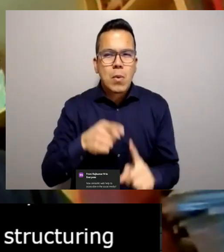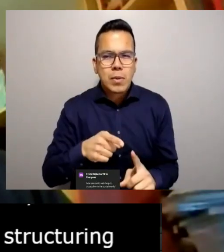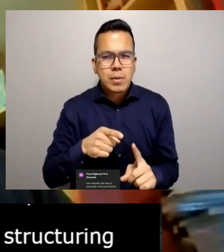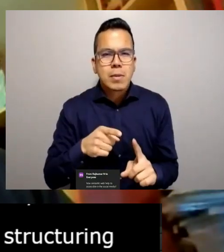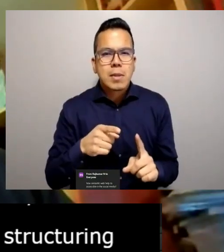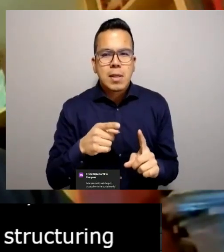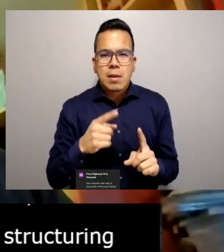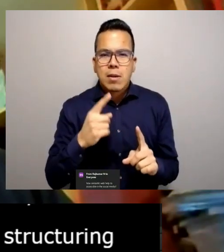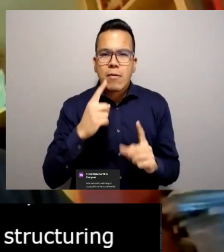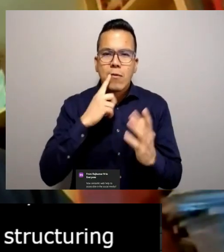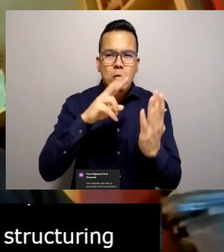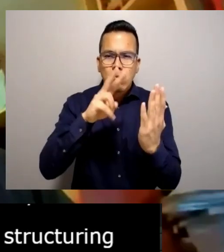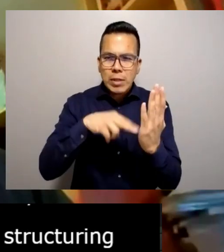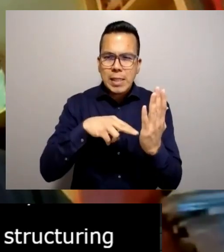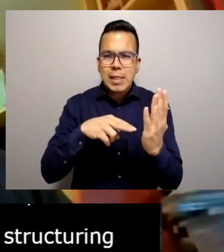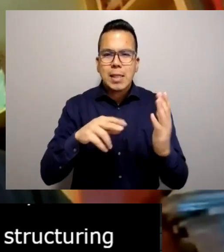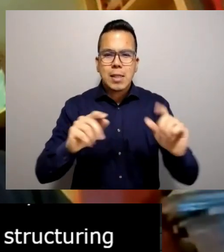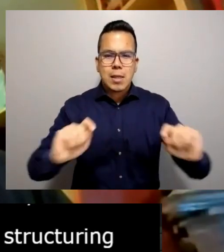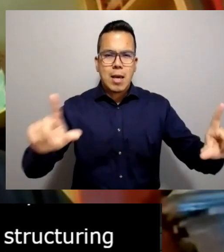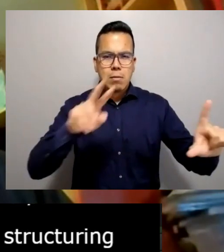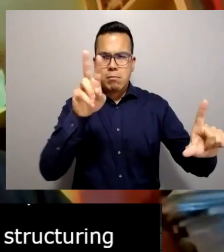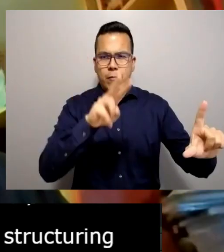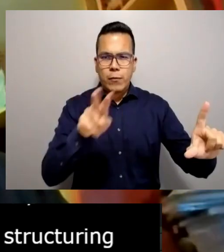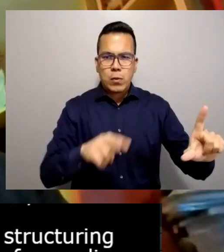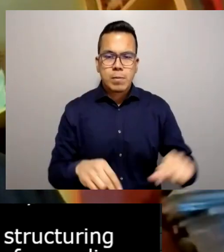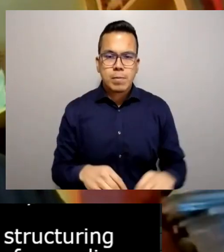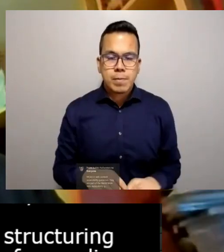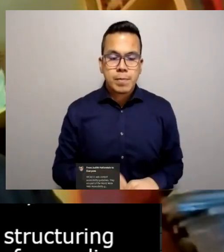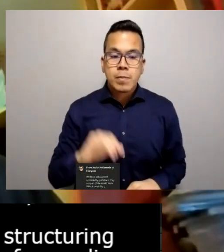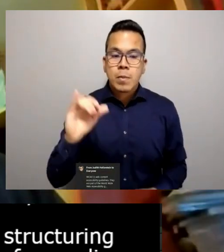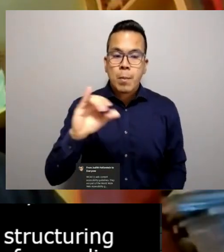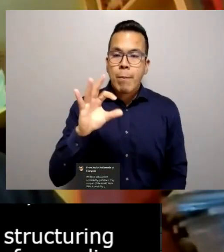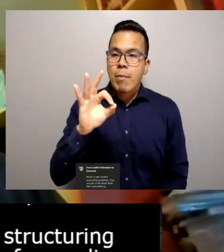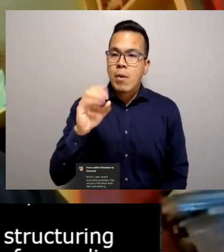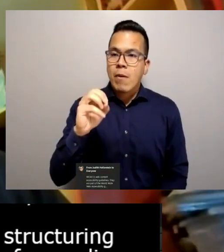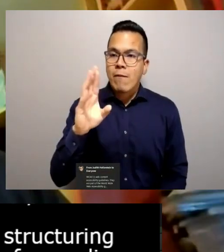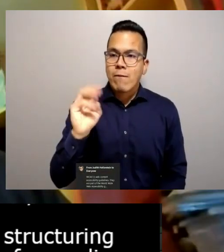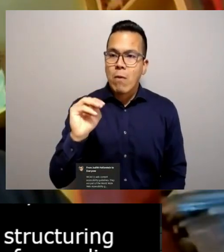reading. Also, form fields